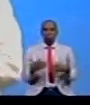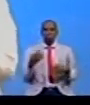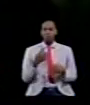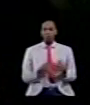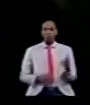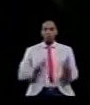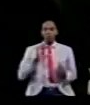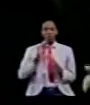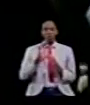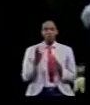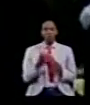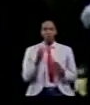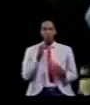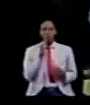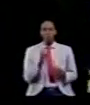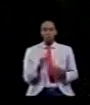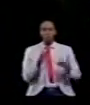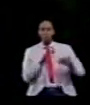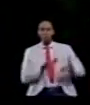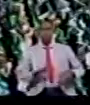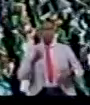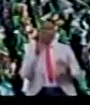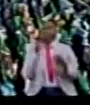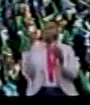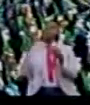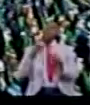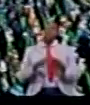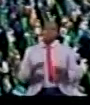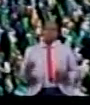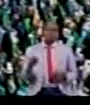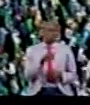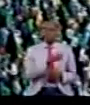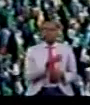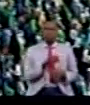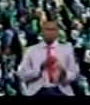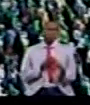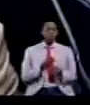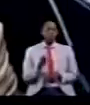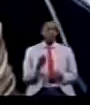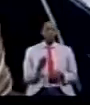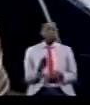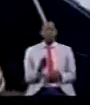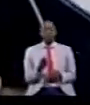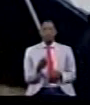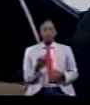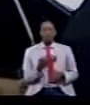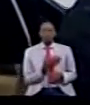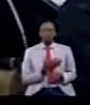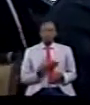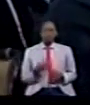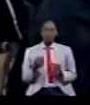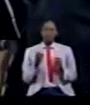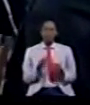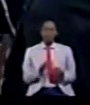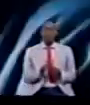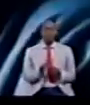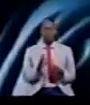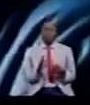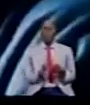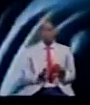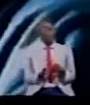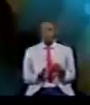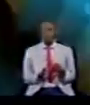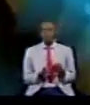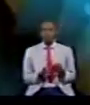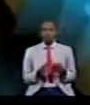insufficiency. All the garment of all the garment of this one is not enough. We join hands together by the power and the